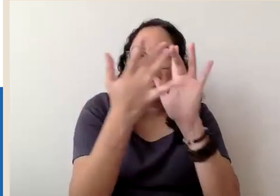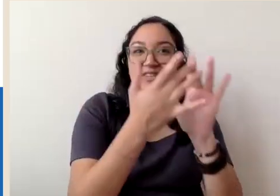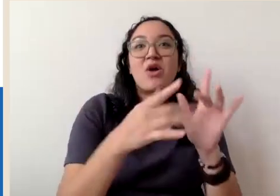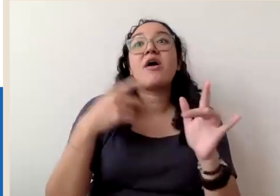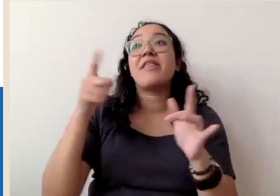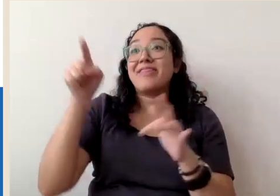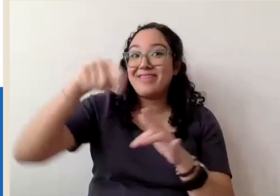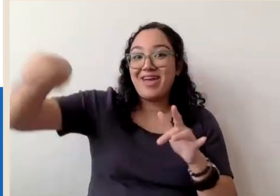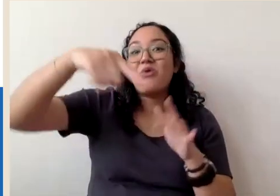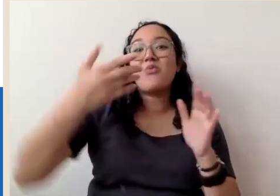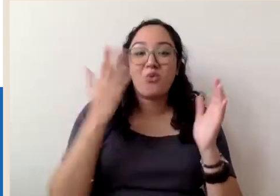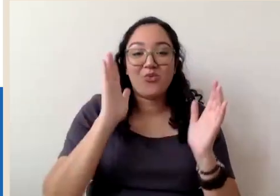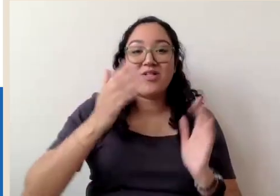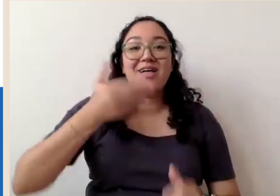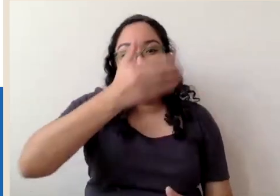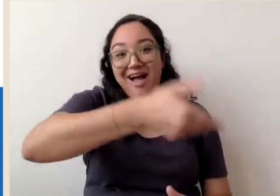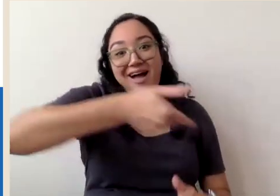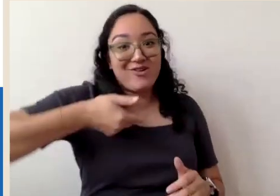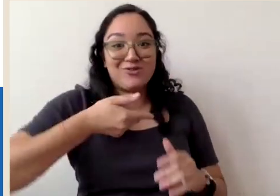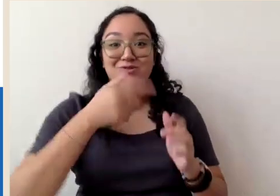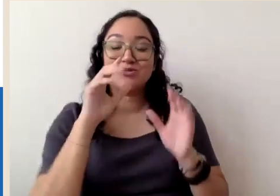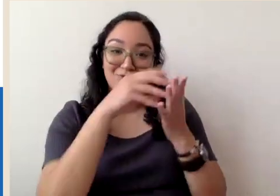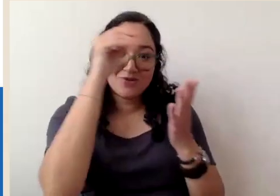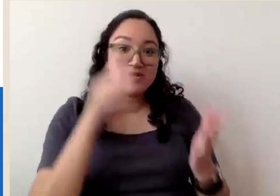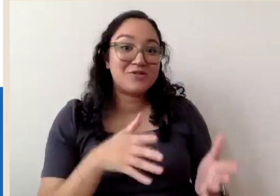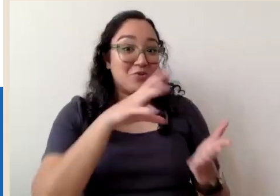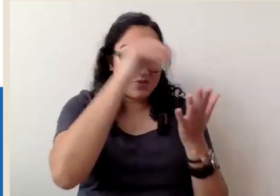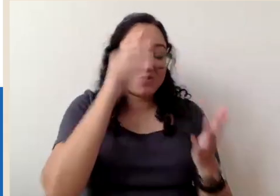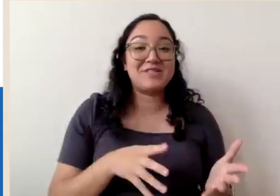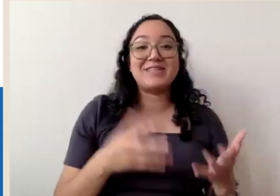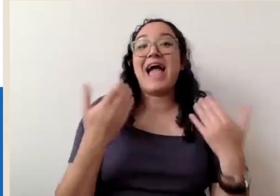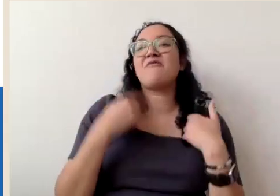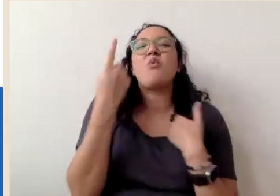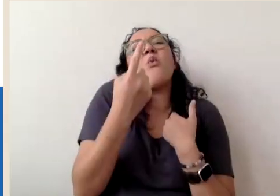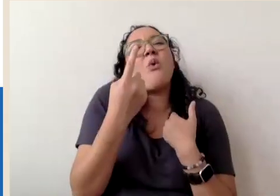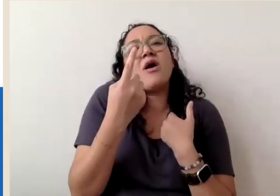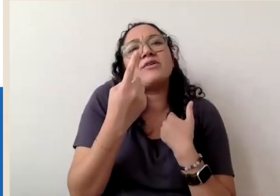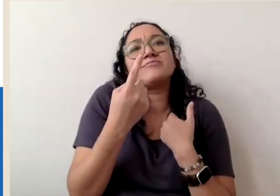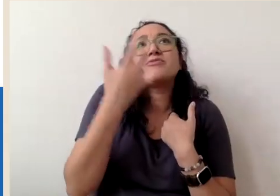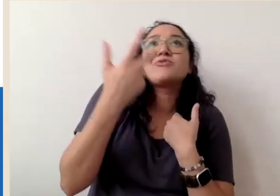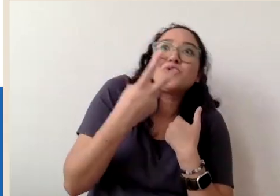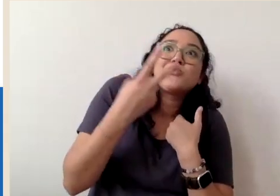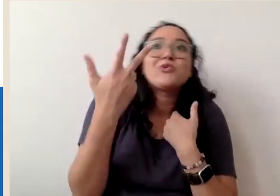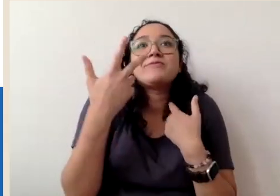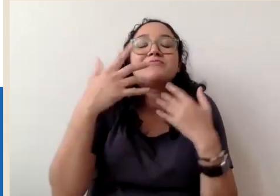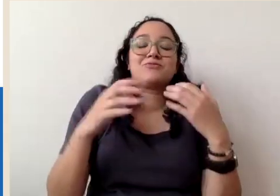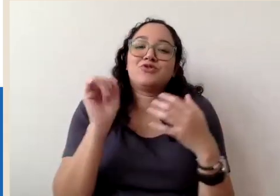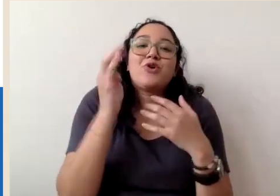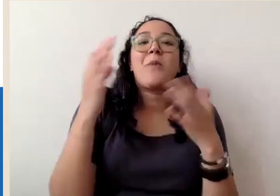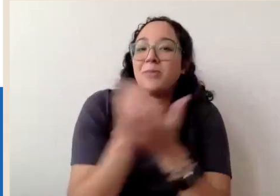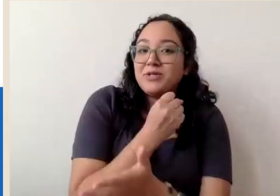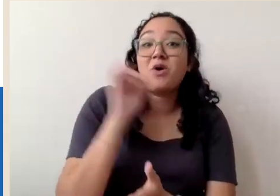hire our students. So students that are in our program will have at least one job opportunity, if not three. We also have